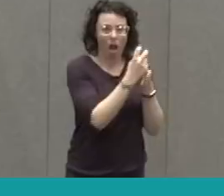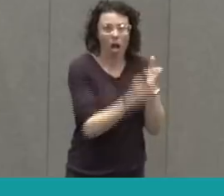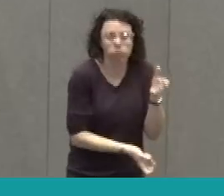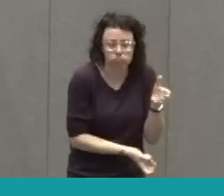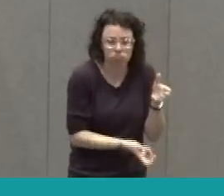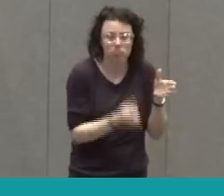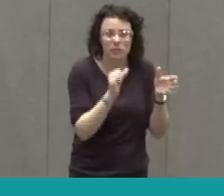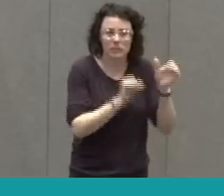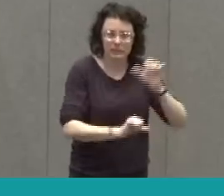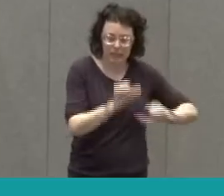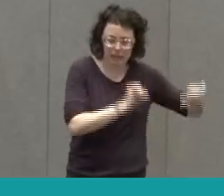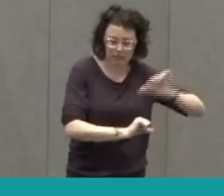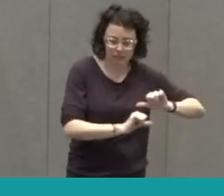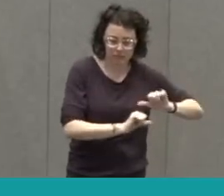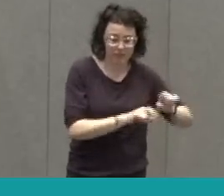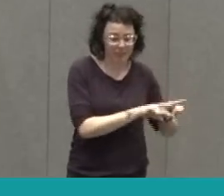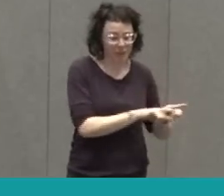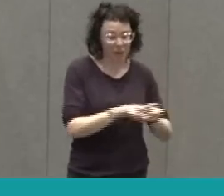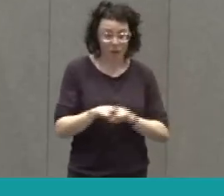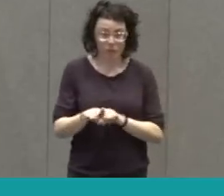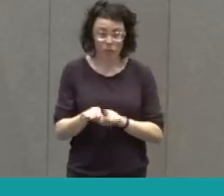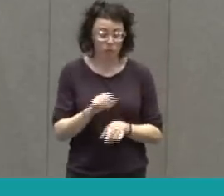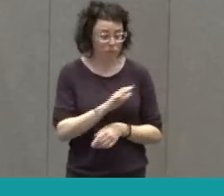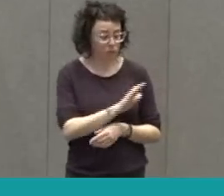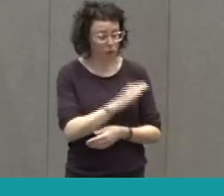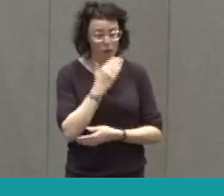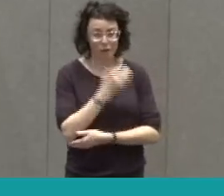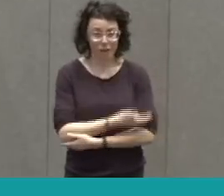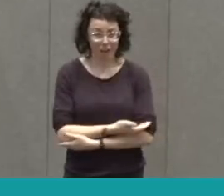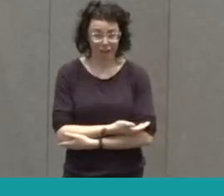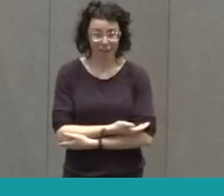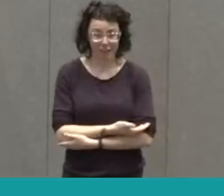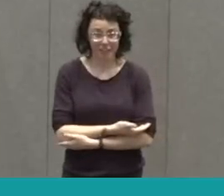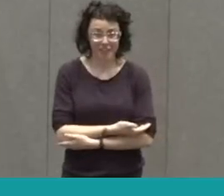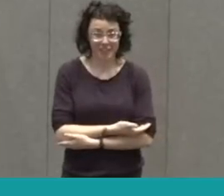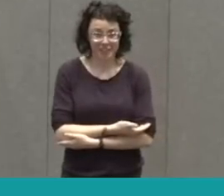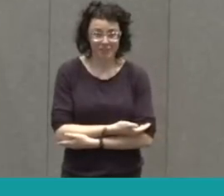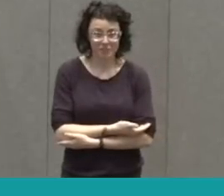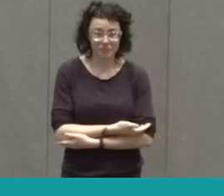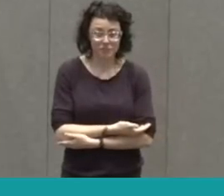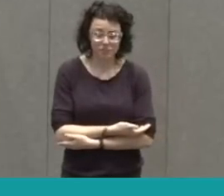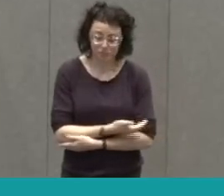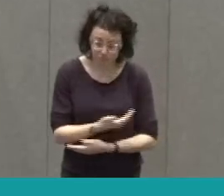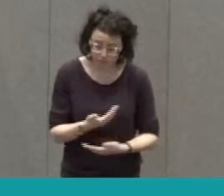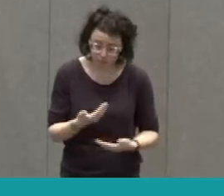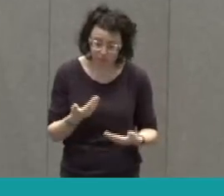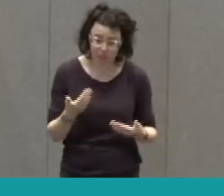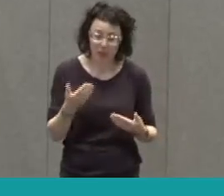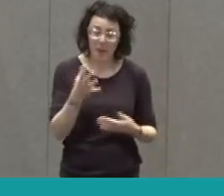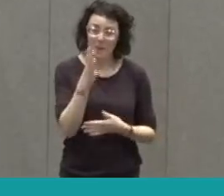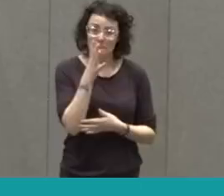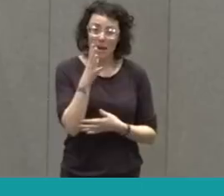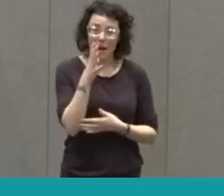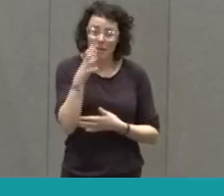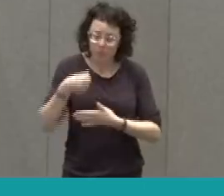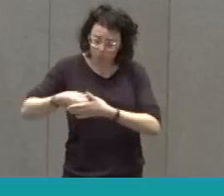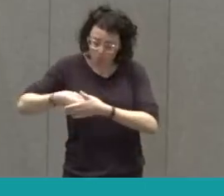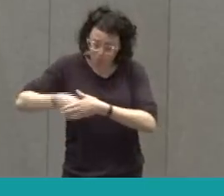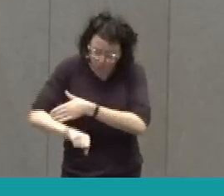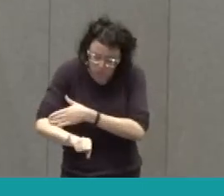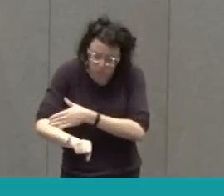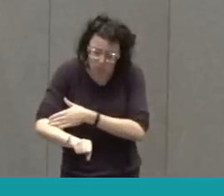for her daughter, because that is a big day when you have kids and those kids are born.